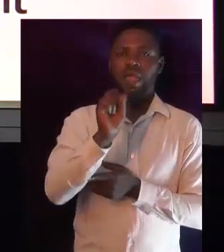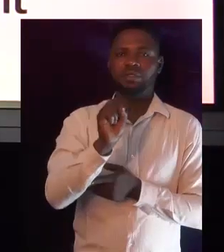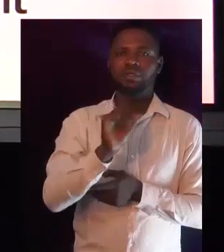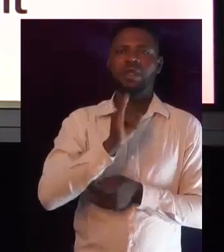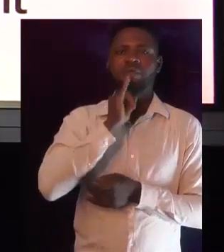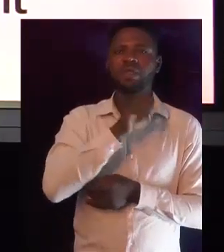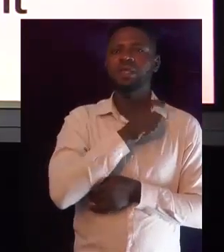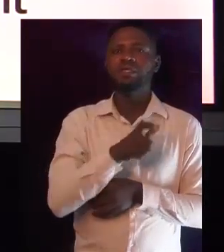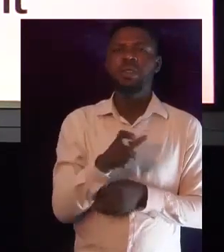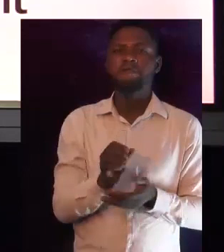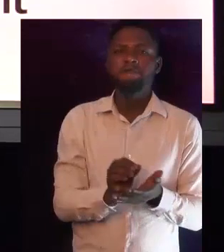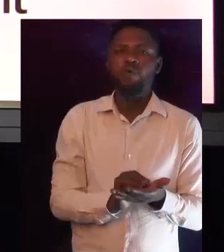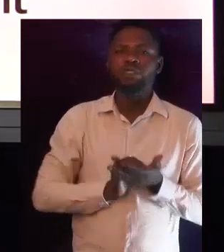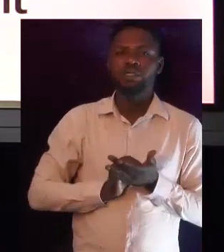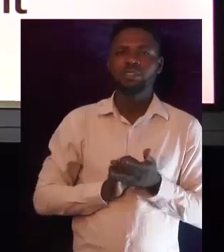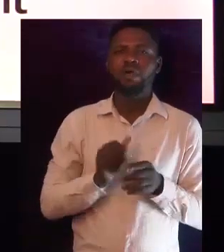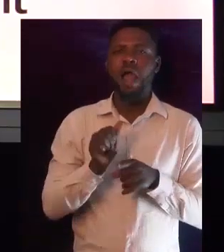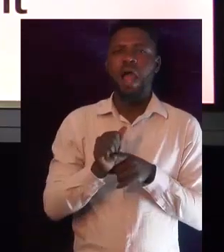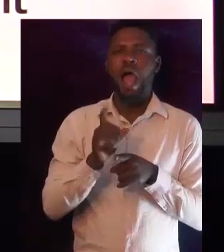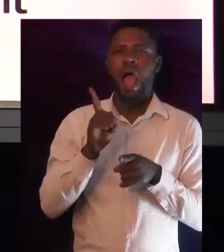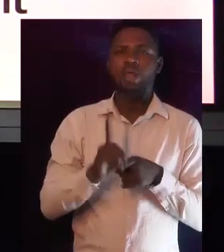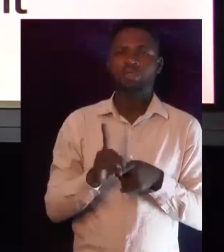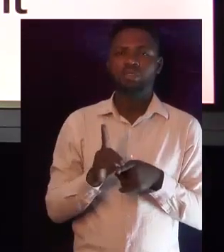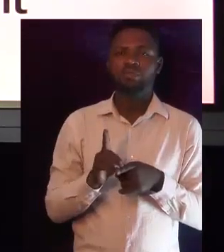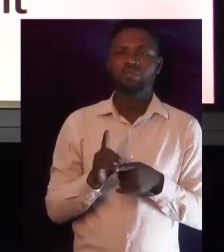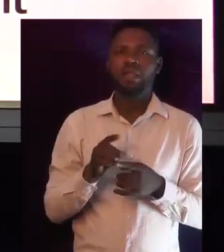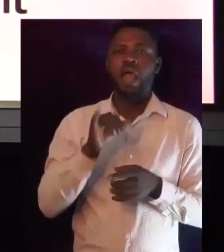ITS is a possessive adjective.